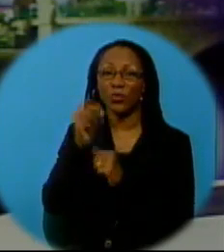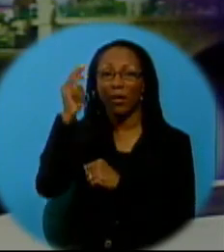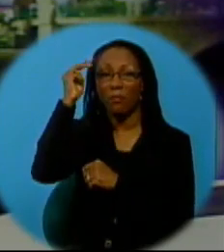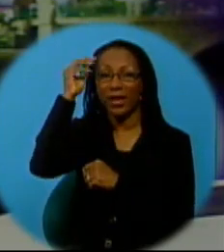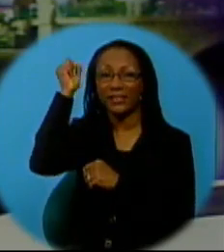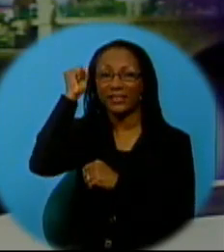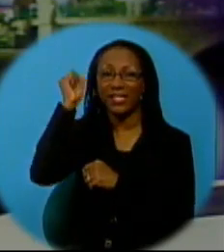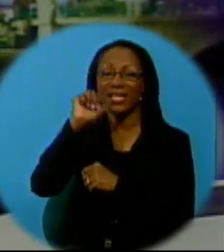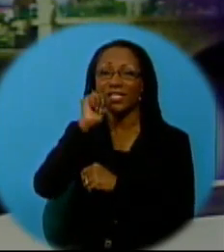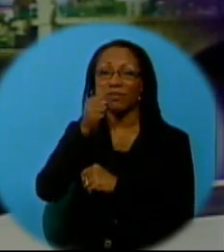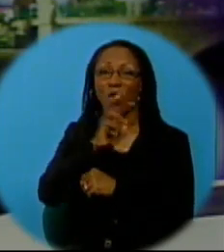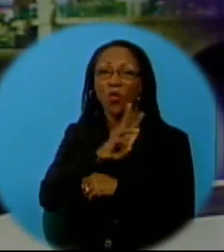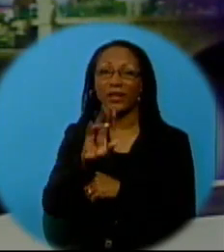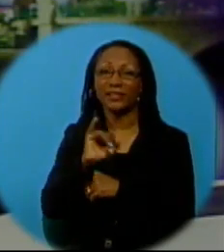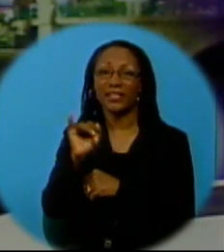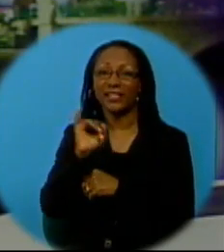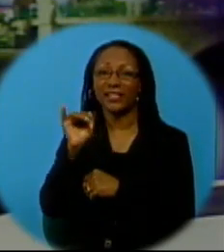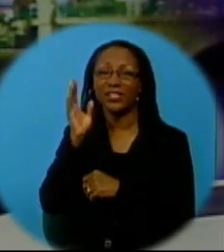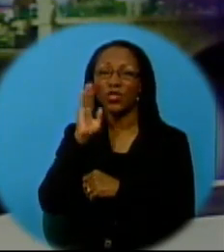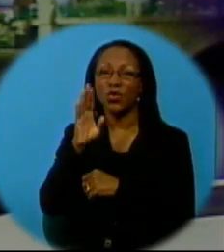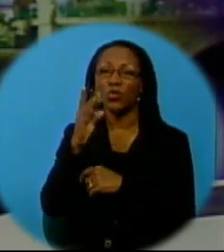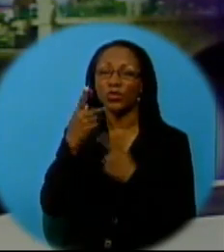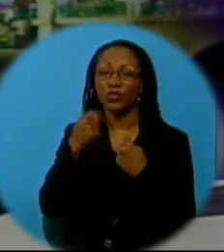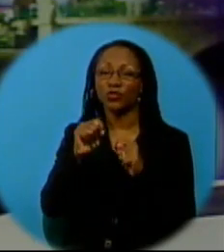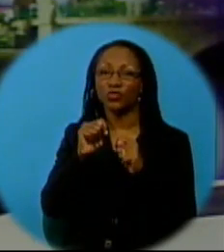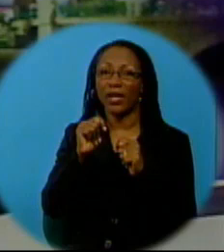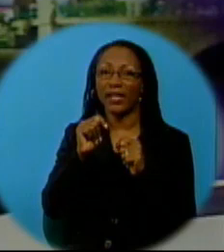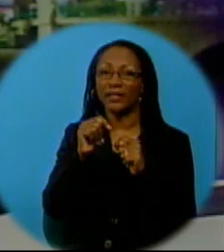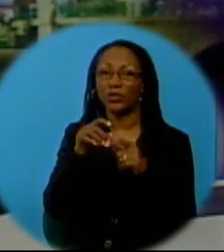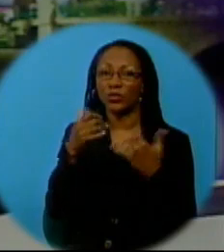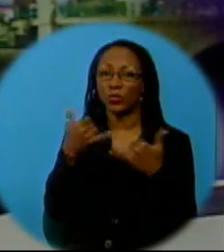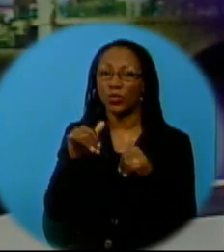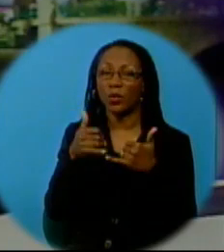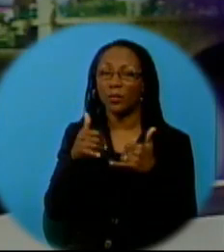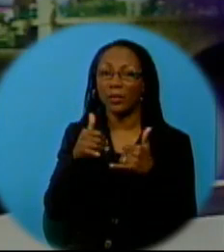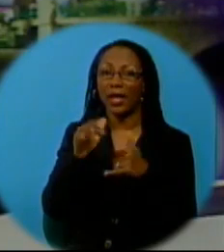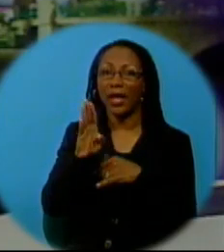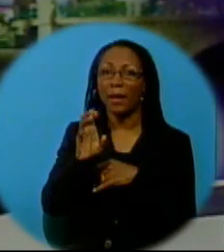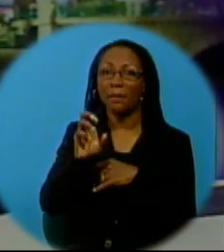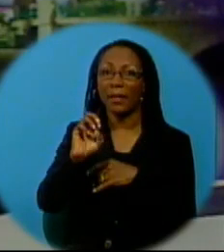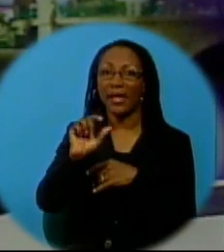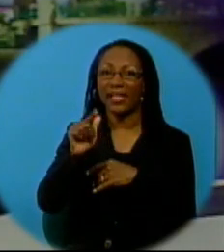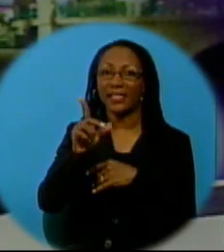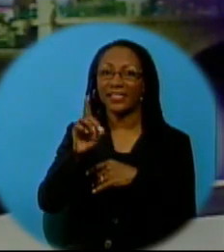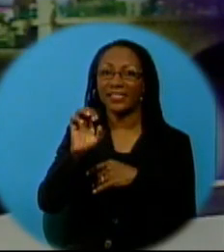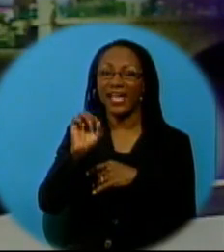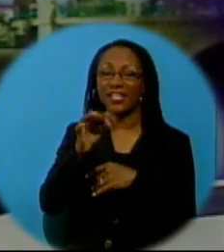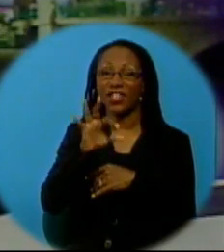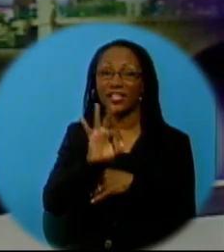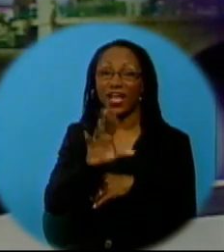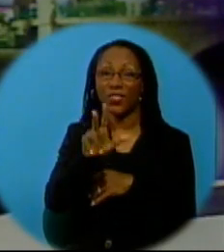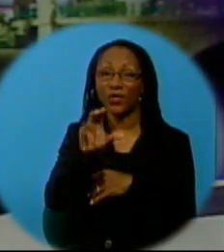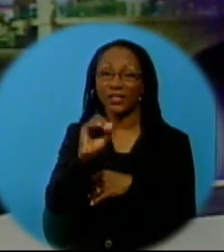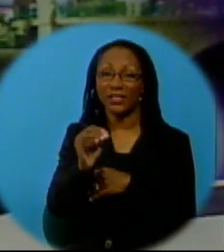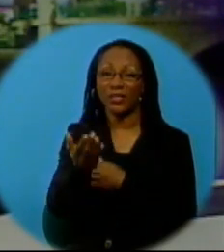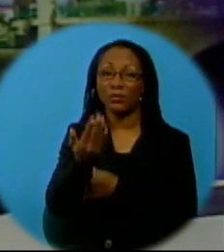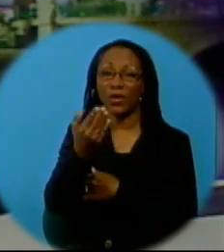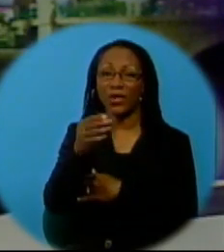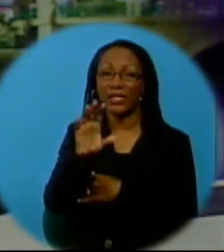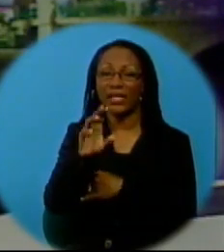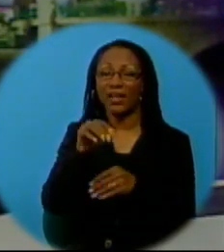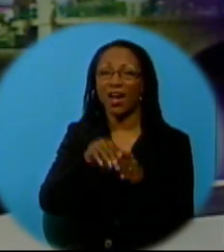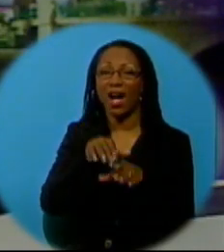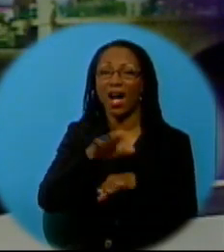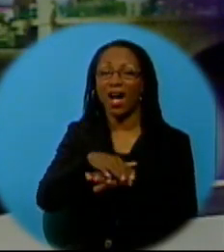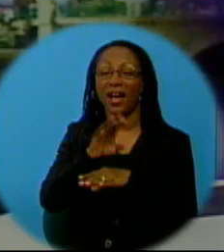And tomorrow, West Indies will also try to move their record to 1-on-1 when they play host Bangladesh at 9.30 a.m., live coverage on MCTV's